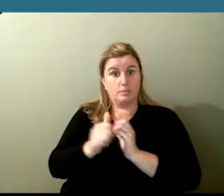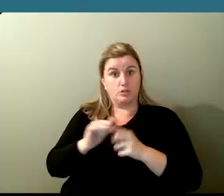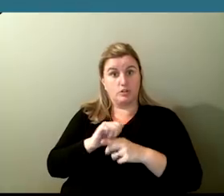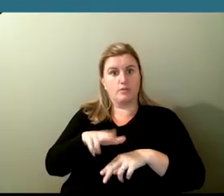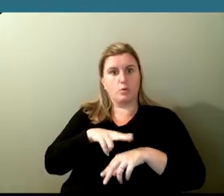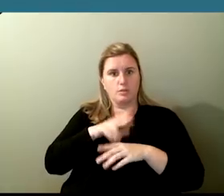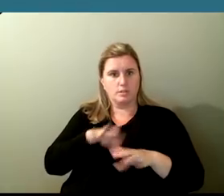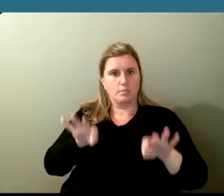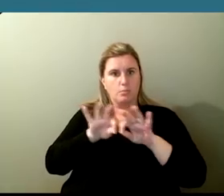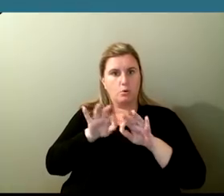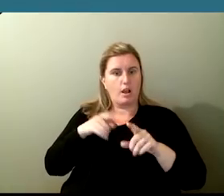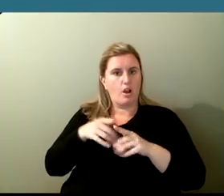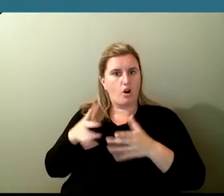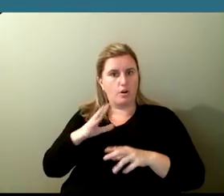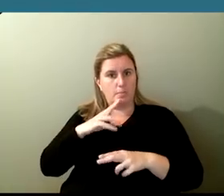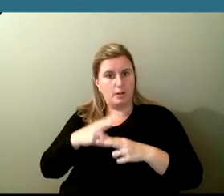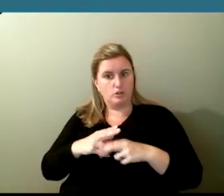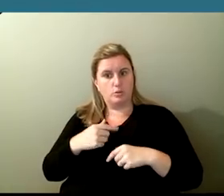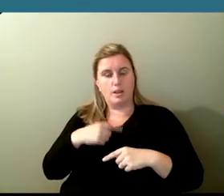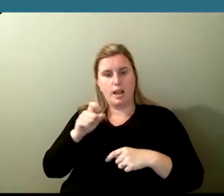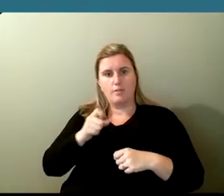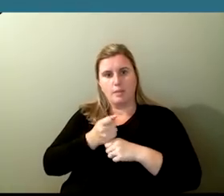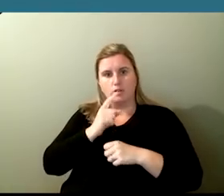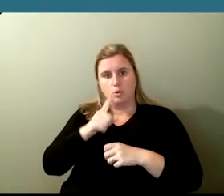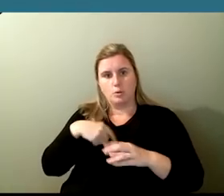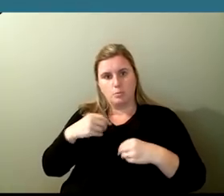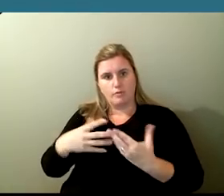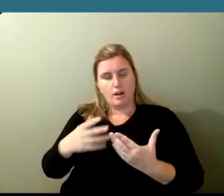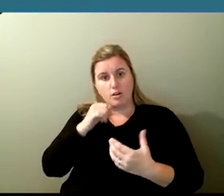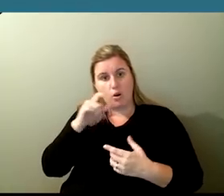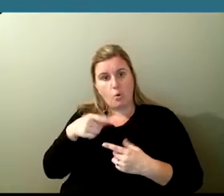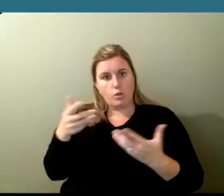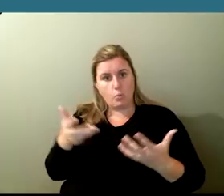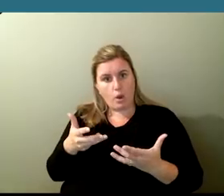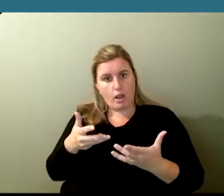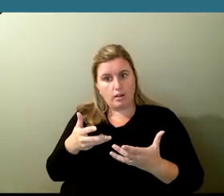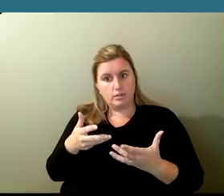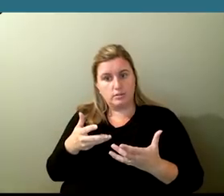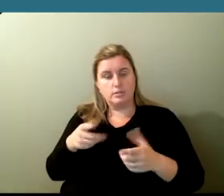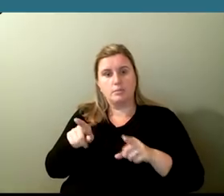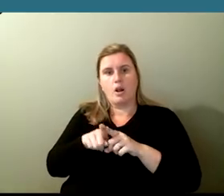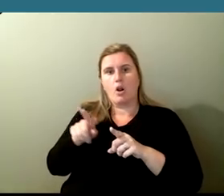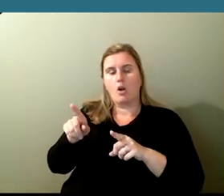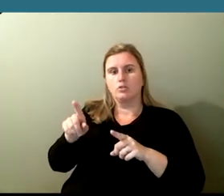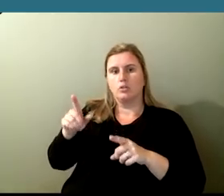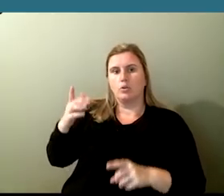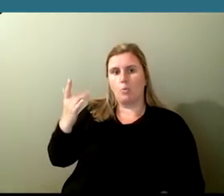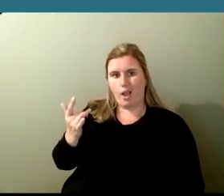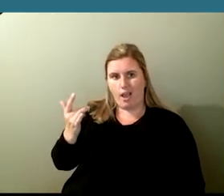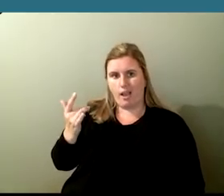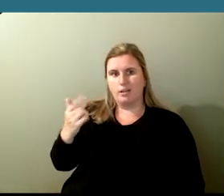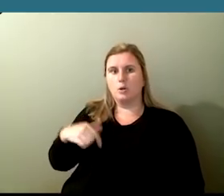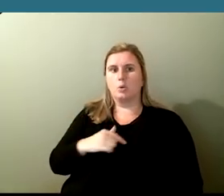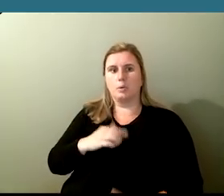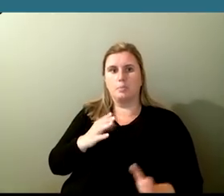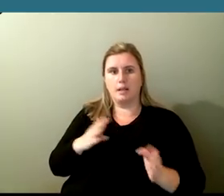important, as I already mentioned. We have to make sure that we provide not only the what is that we're going to be training, but also why